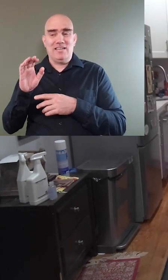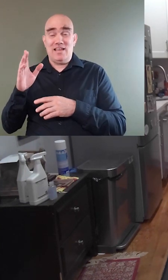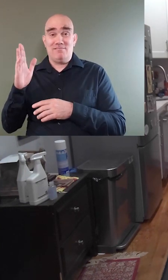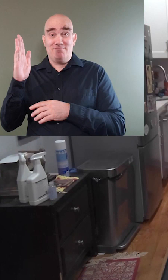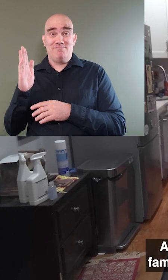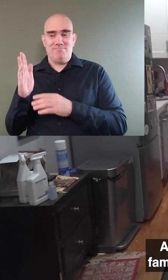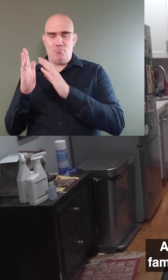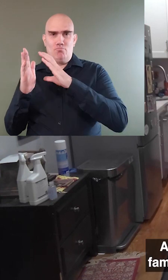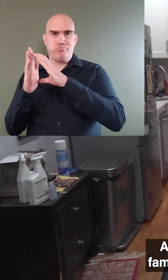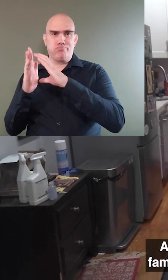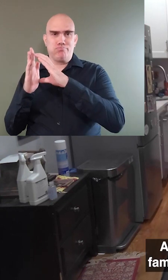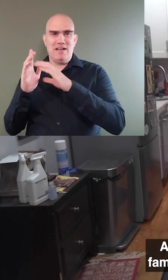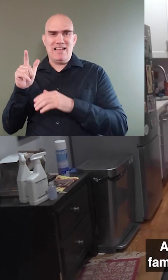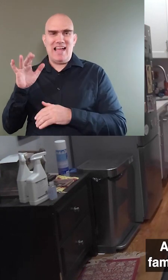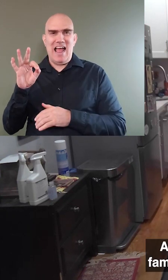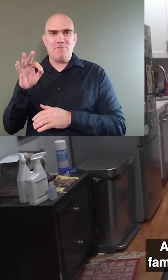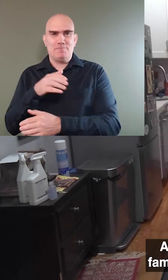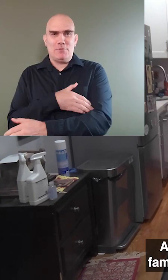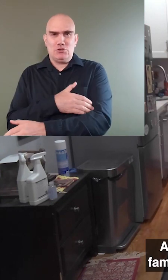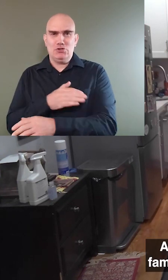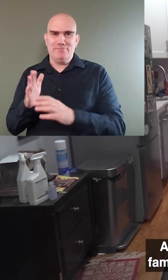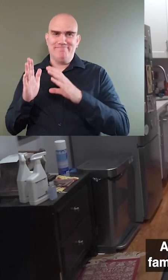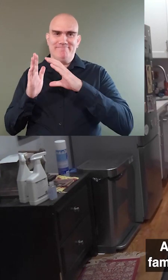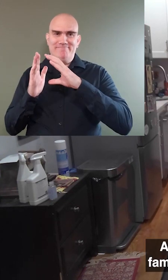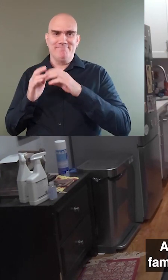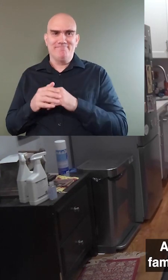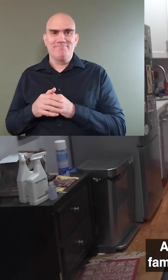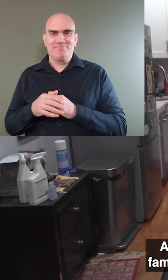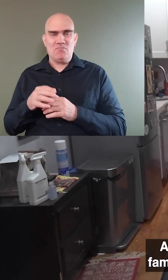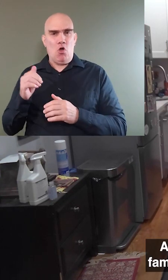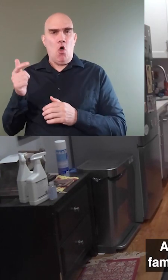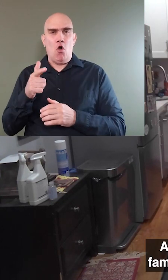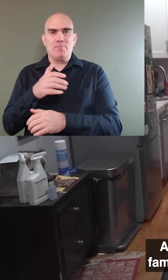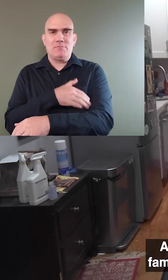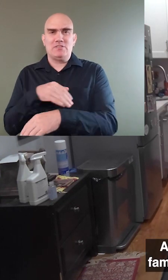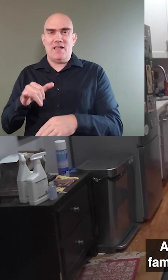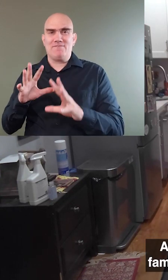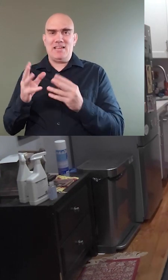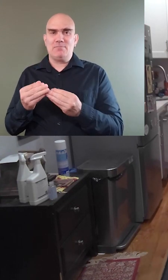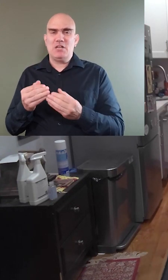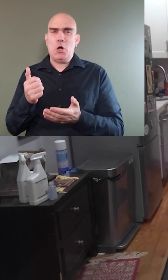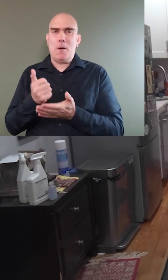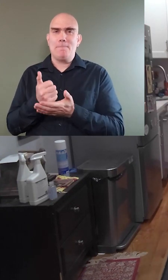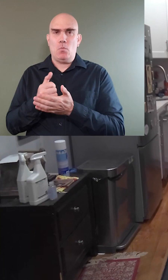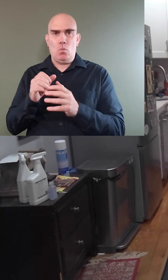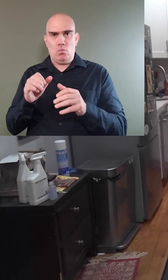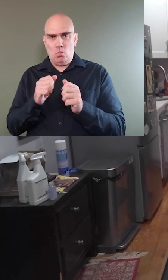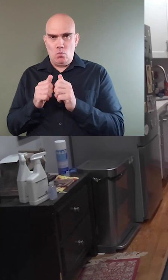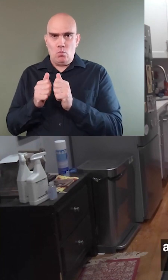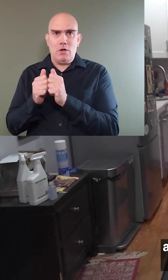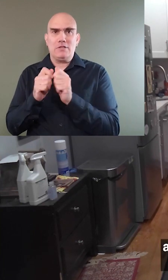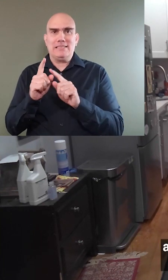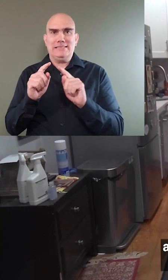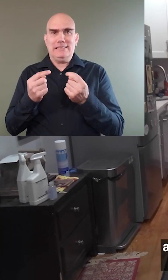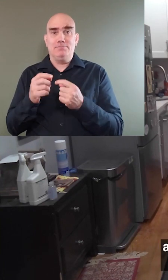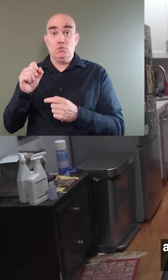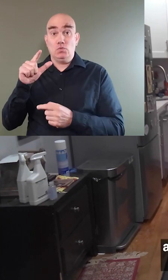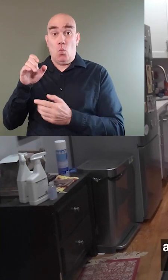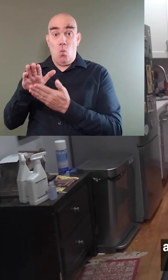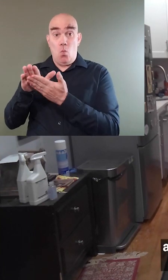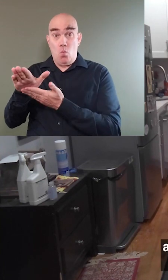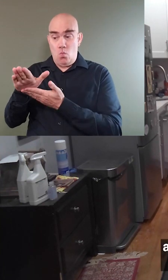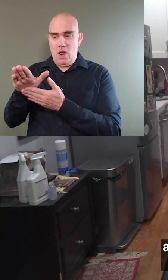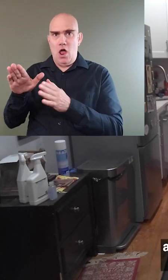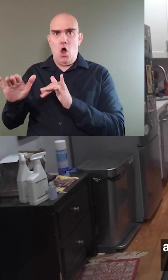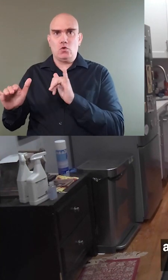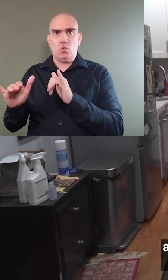calf muscles. All of those muscles in the family, they all work as a team. The sole of the foot and the whole